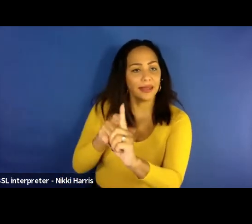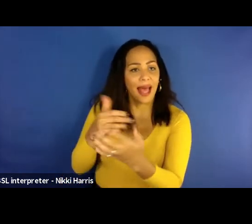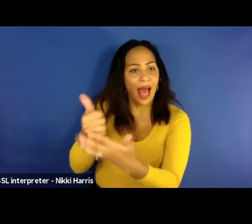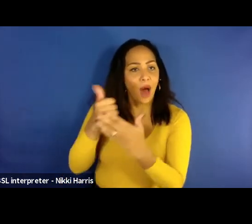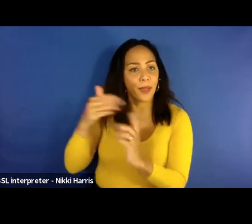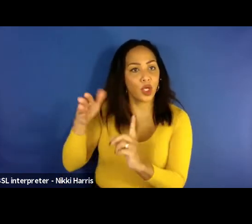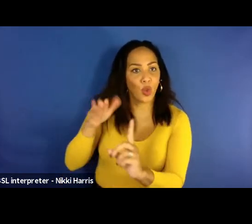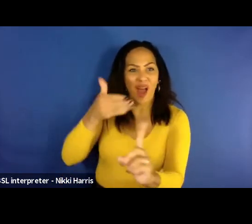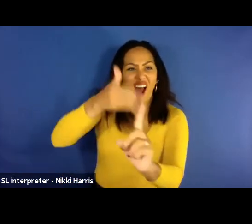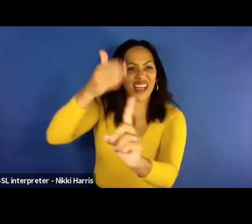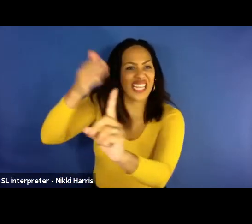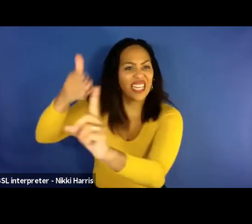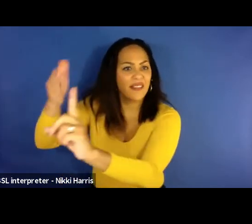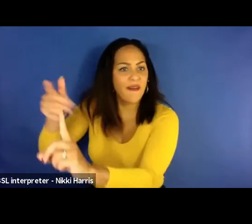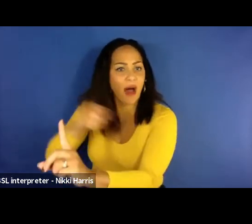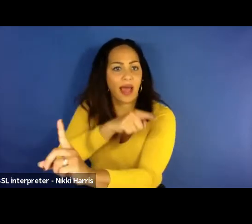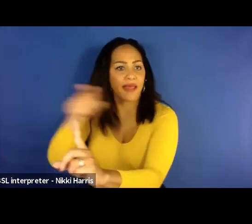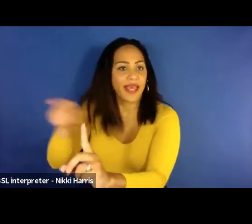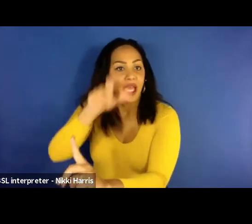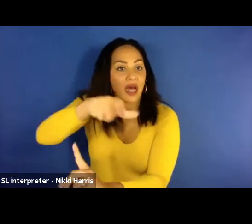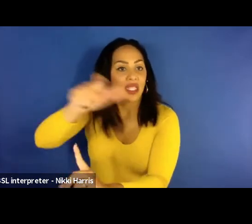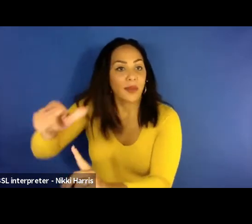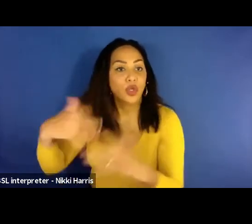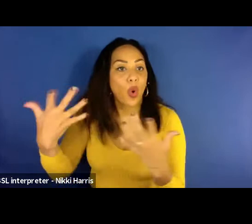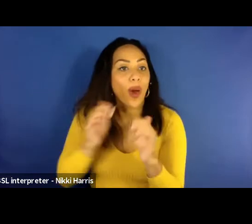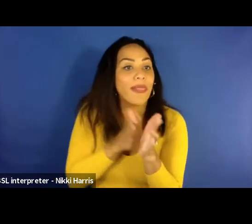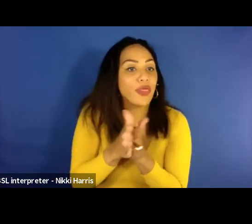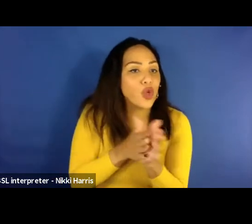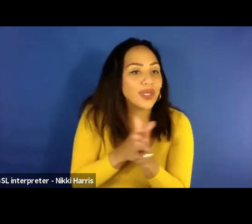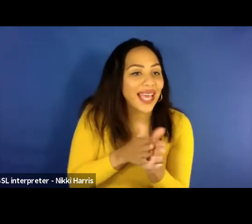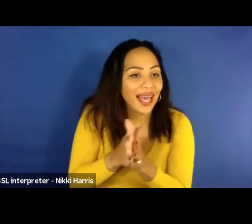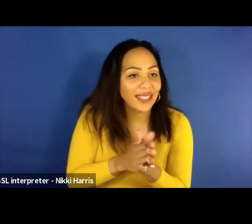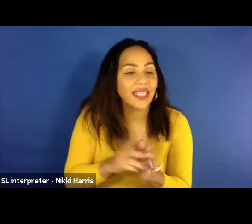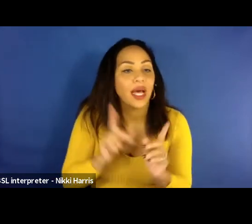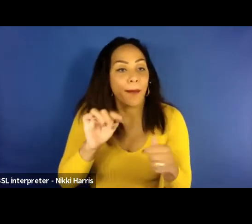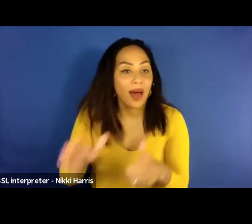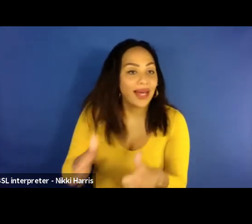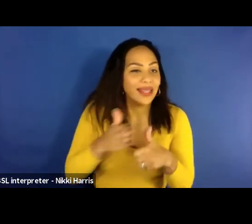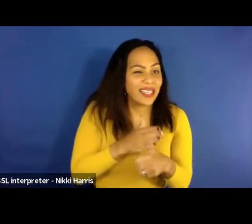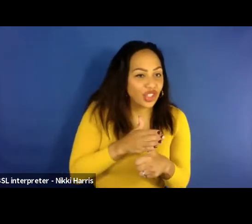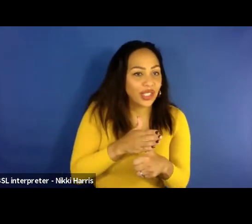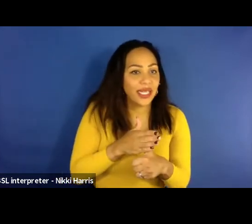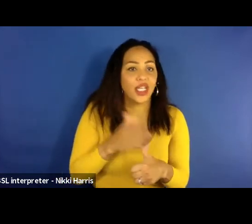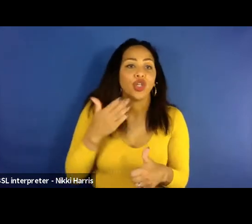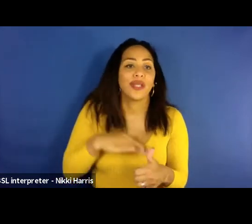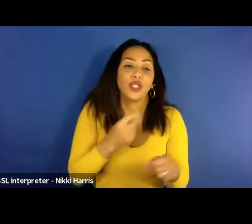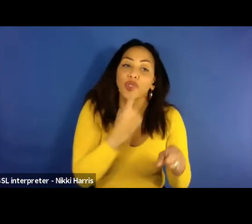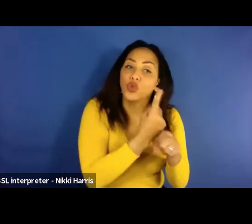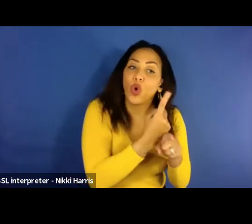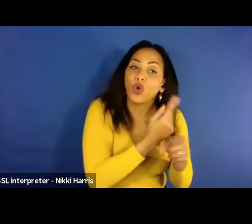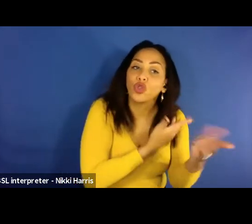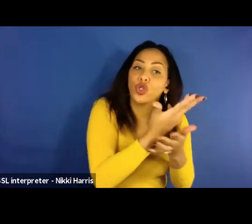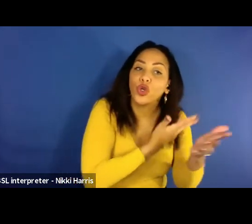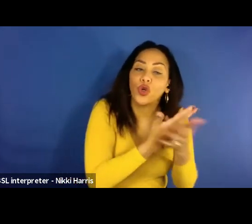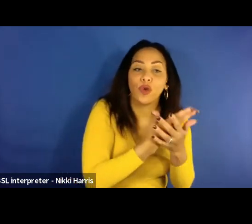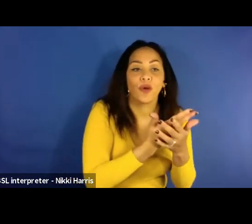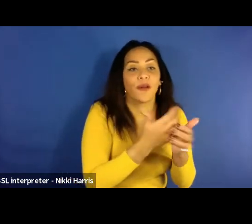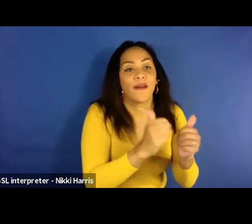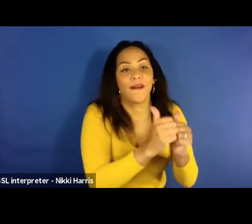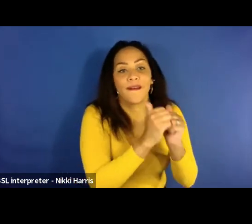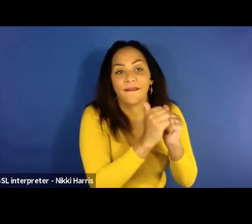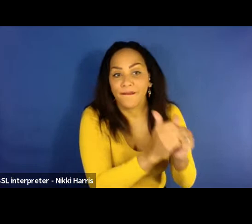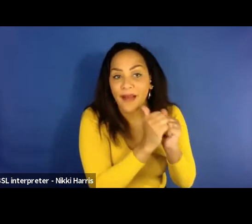you find your enthusiasts. But initially, it's always great just to speak to family, friends, those in your existing network to find